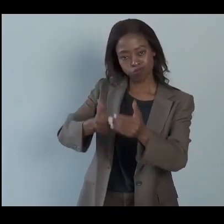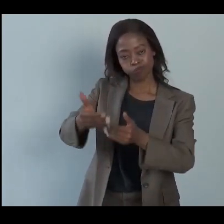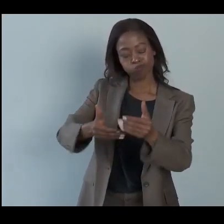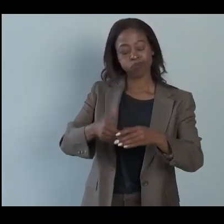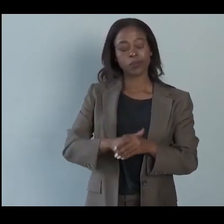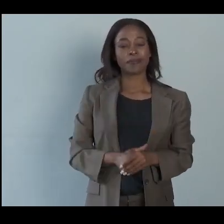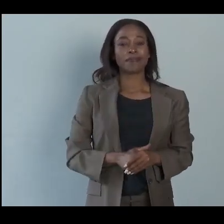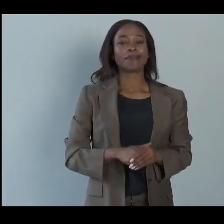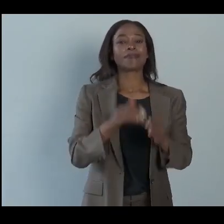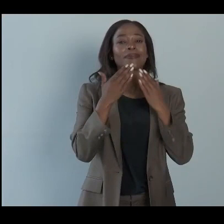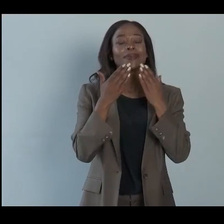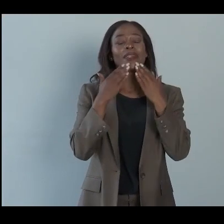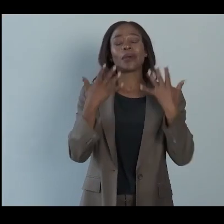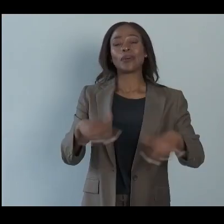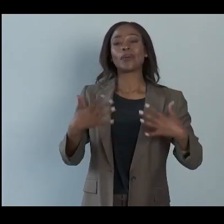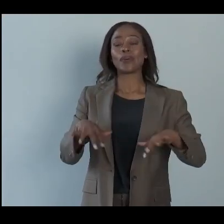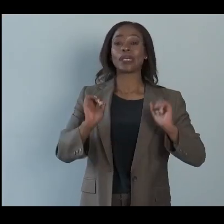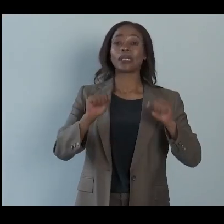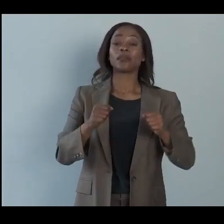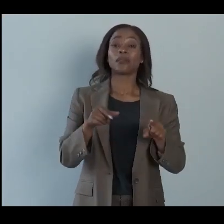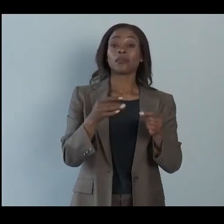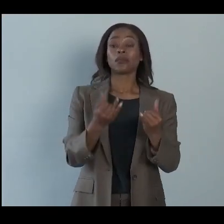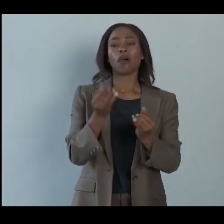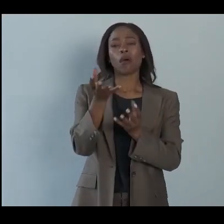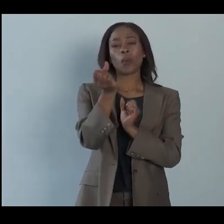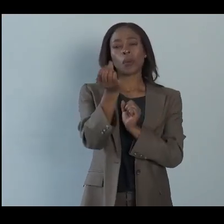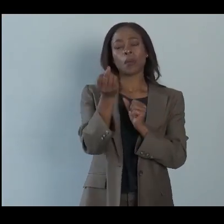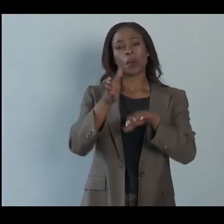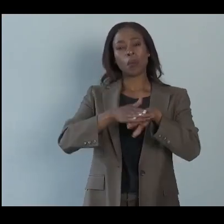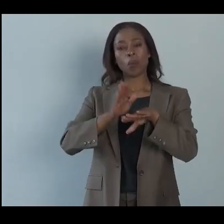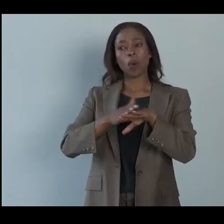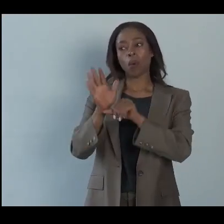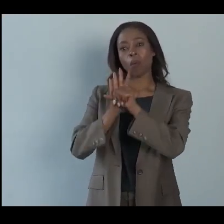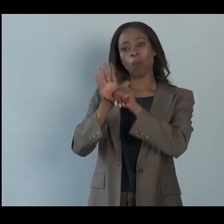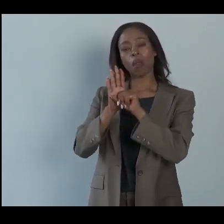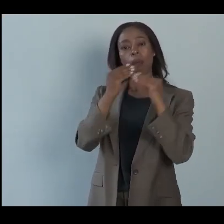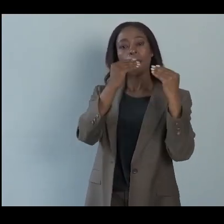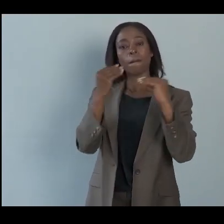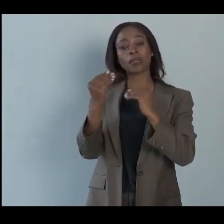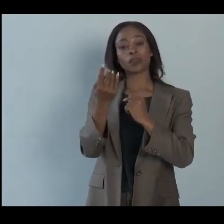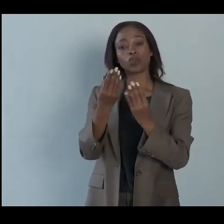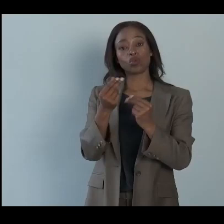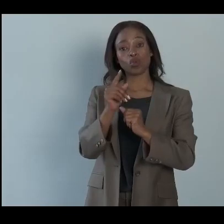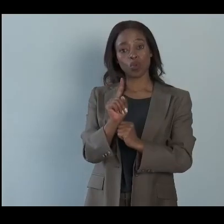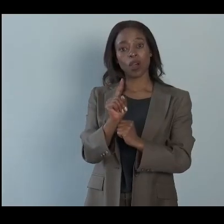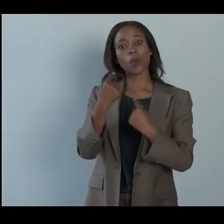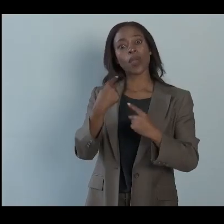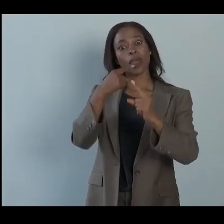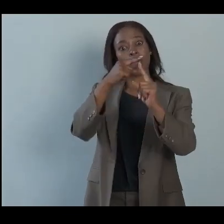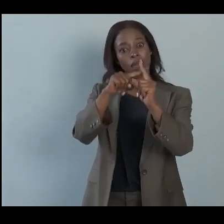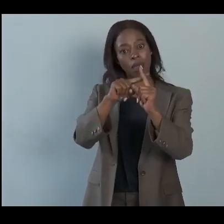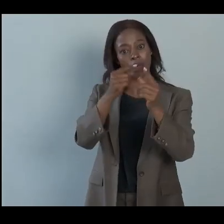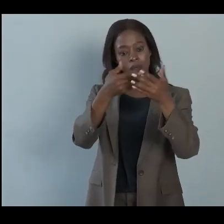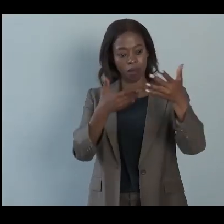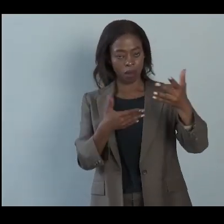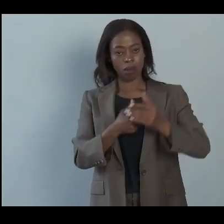Thanks, Karel. To provide you with a better forecast of our business, we are targeting the following medium-term guidance: achieving